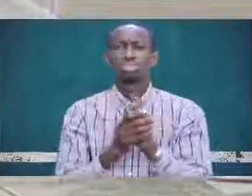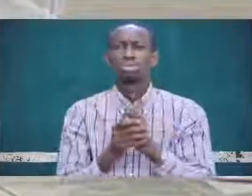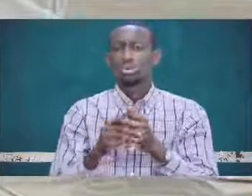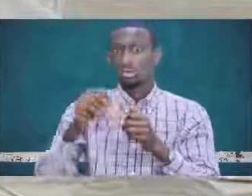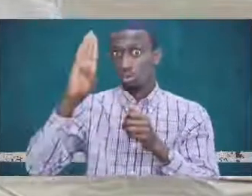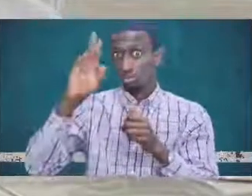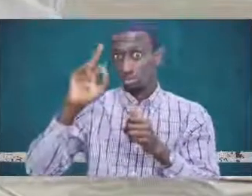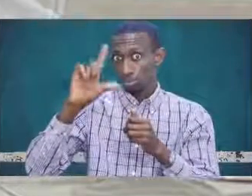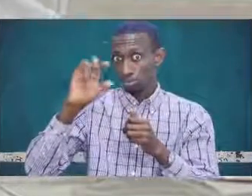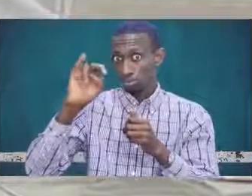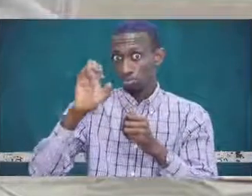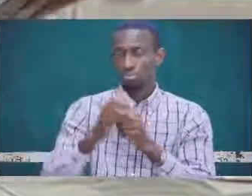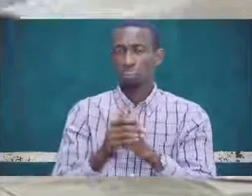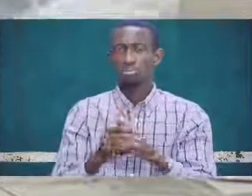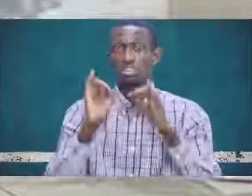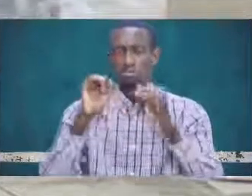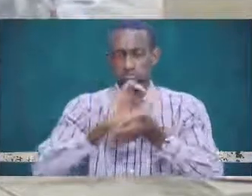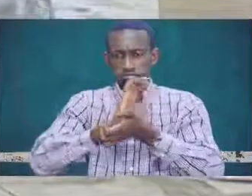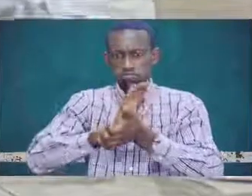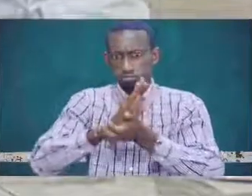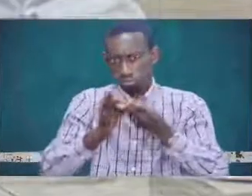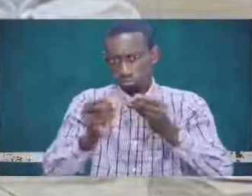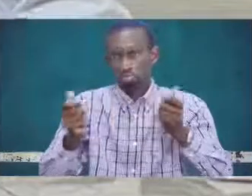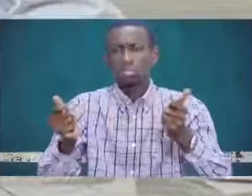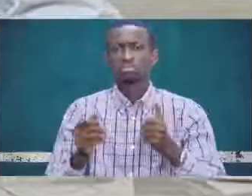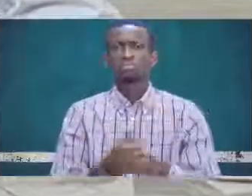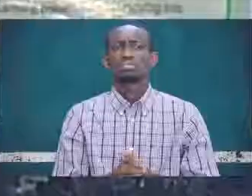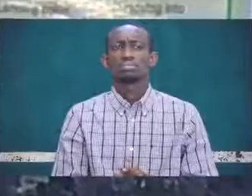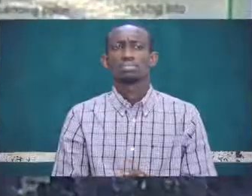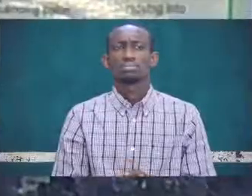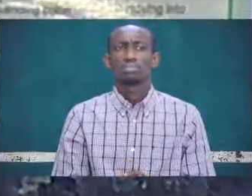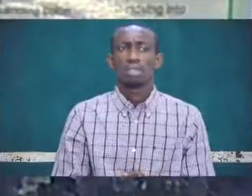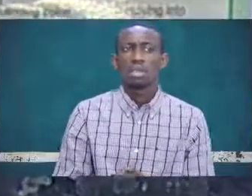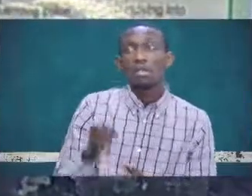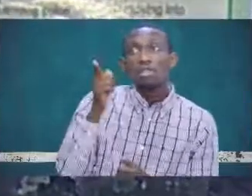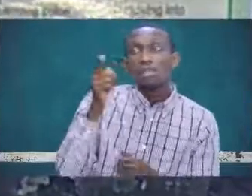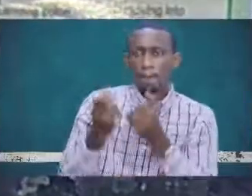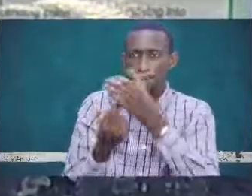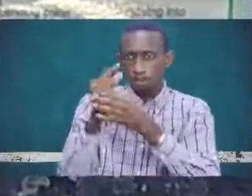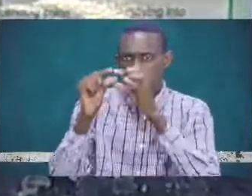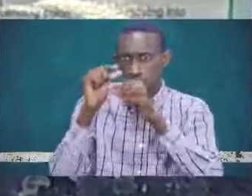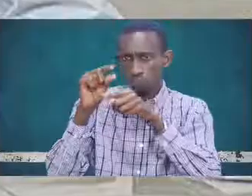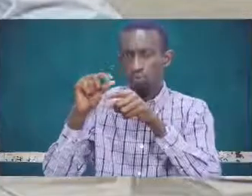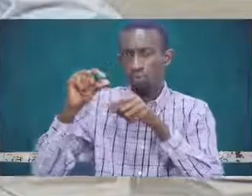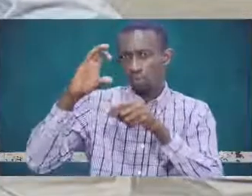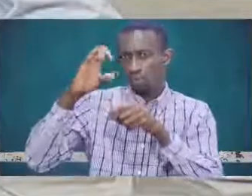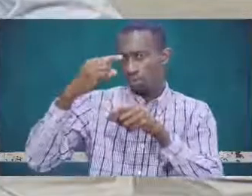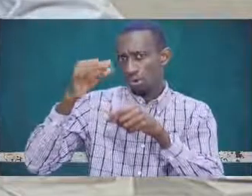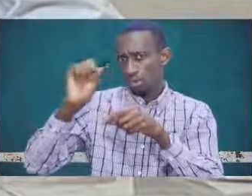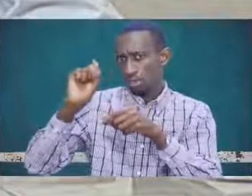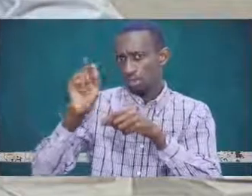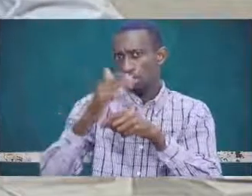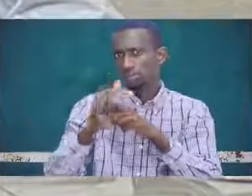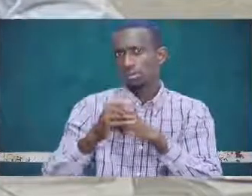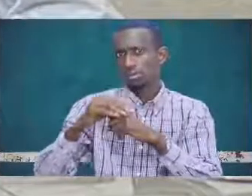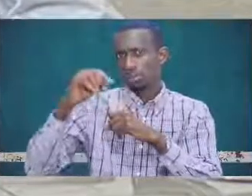role as far as digestion is concerned. You can say these gastric pits, they originate from gastric glands. As you can see, and I